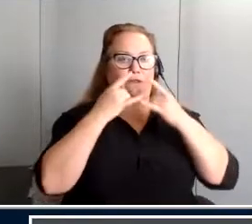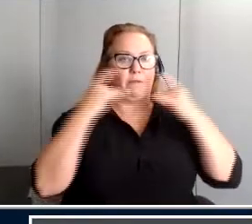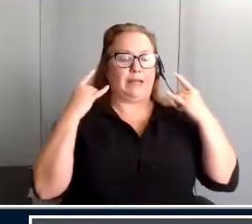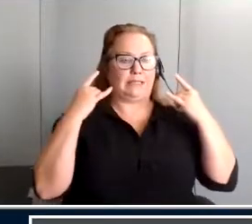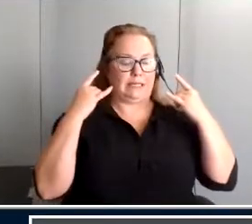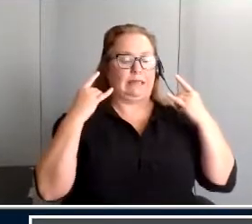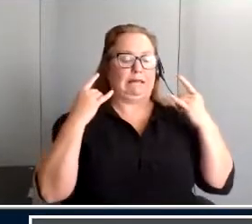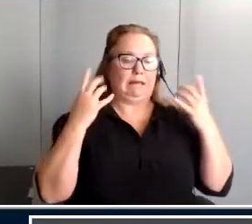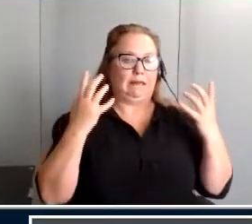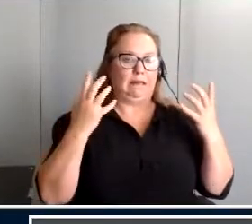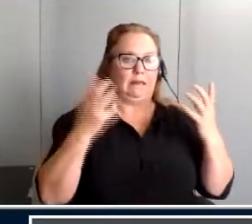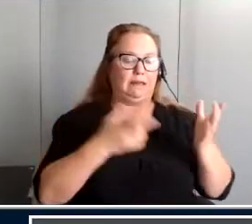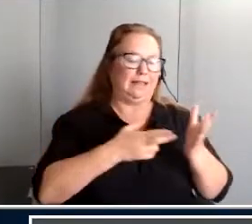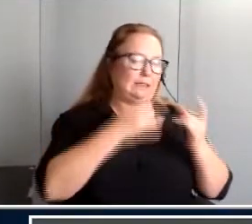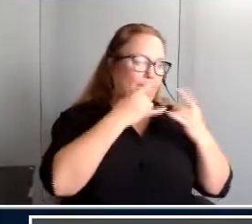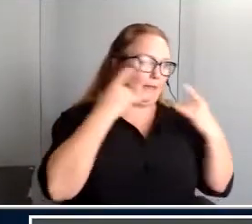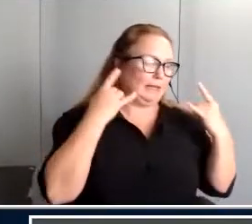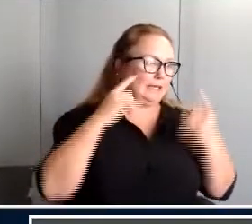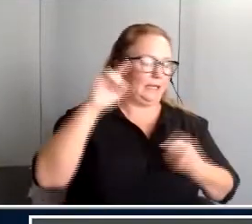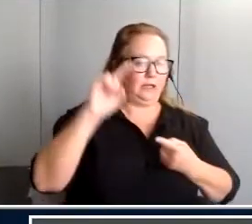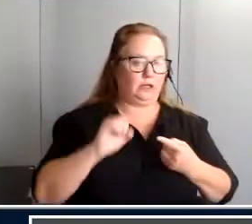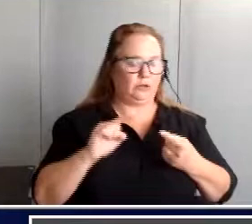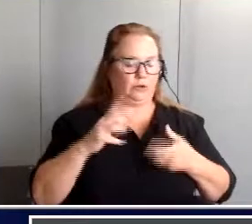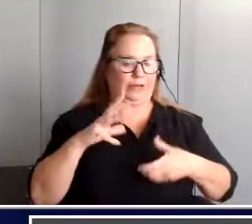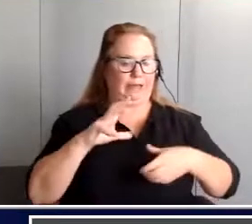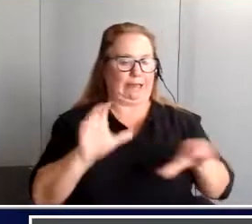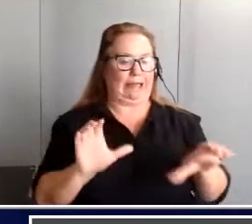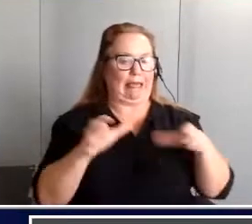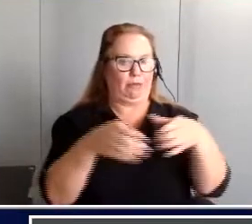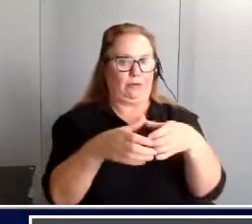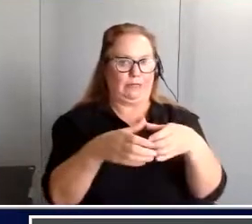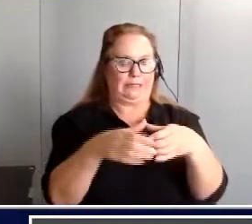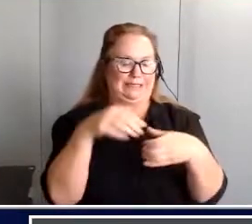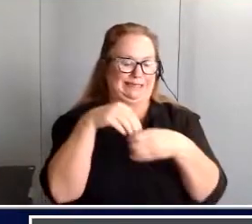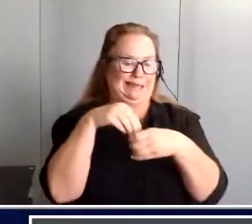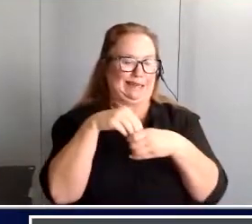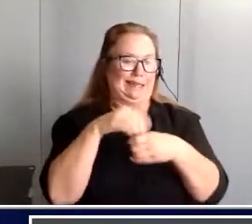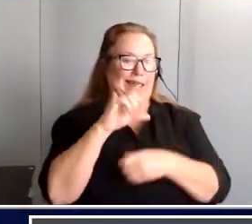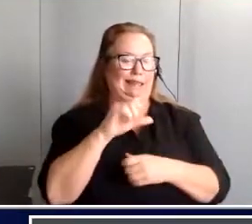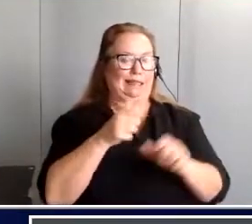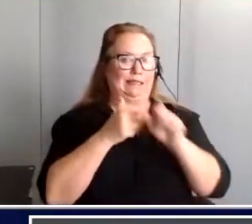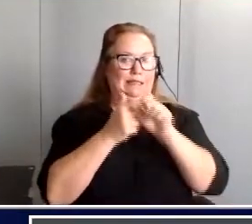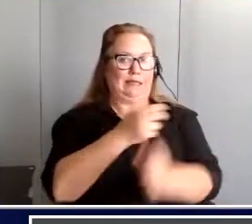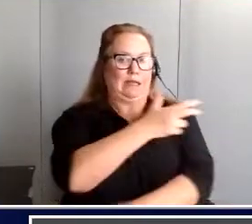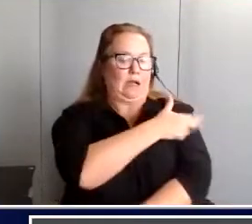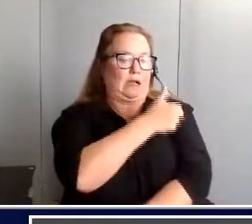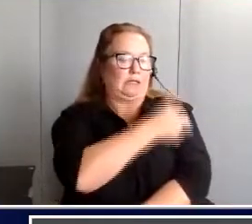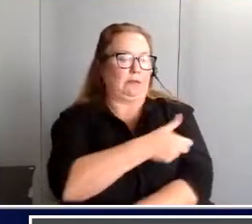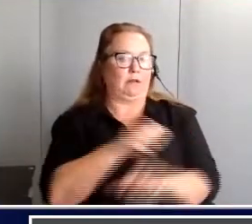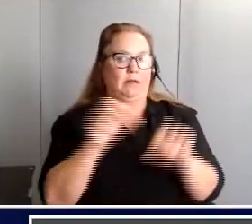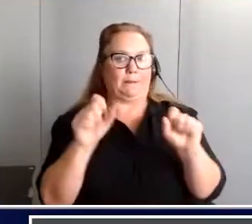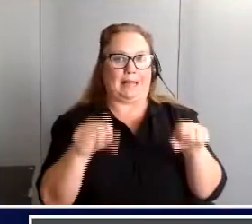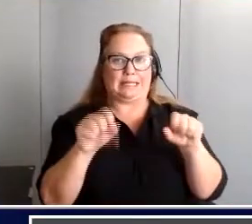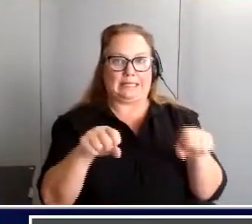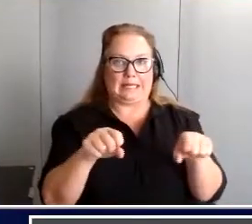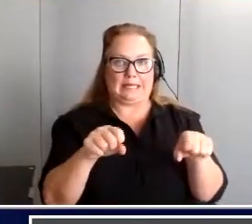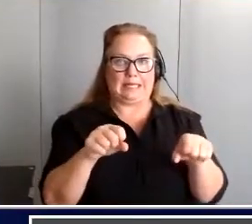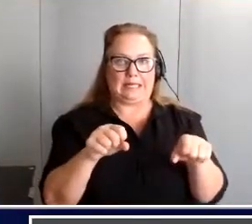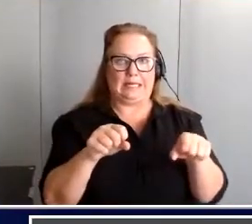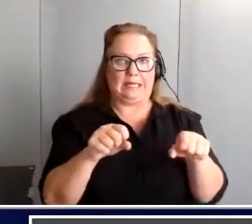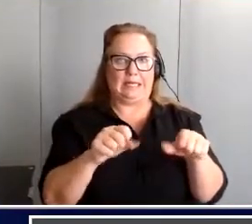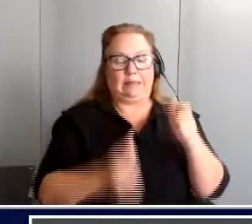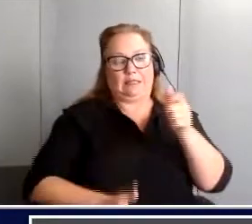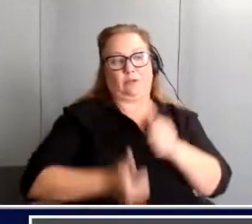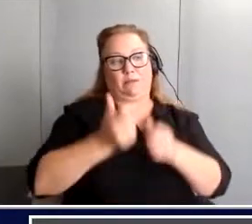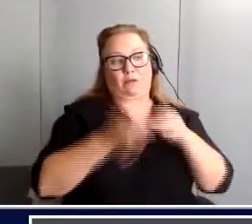Let's be honest, this masking and decreasing indoor gatherings. That's based upon hospital capacity. As much, it's one of the most important